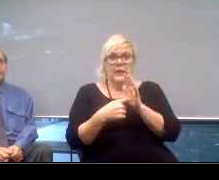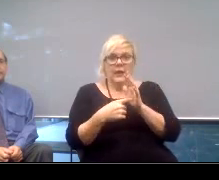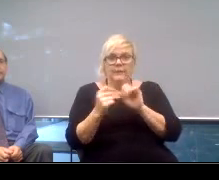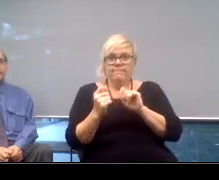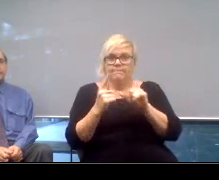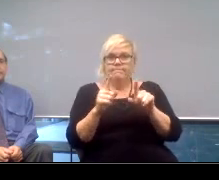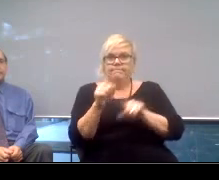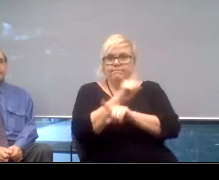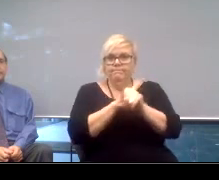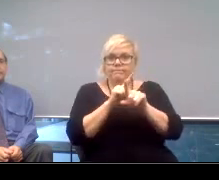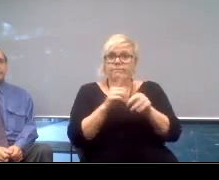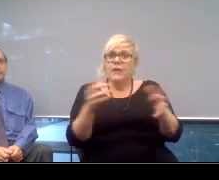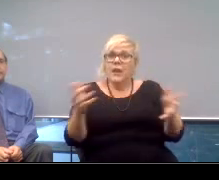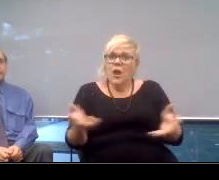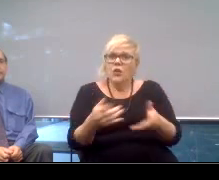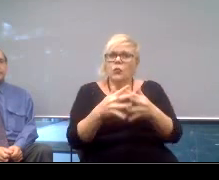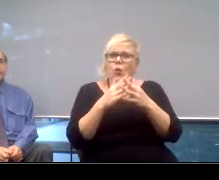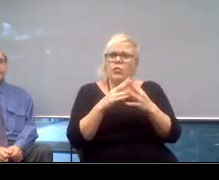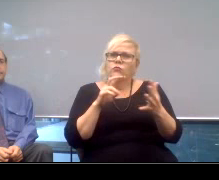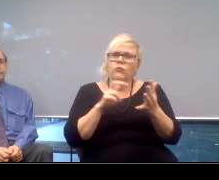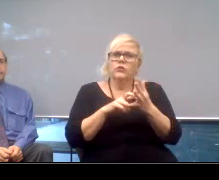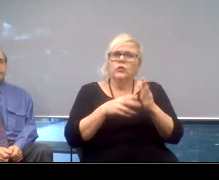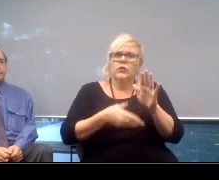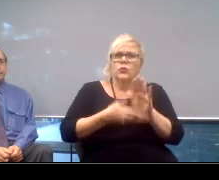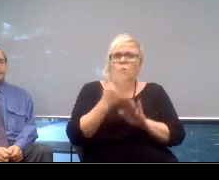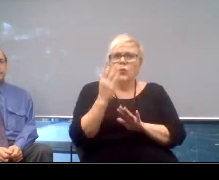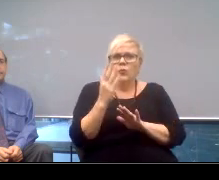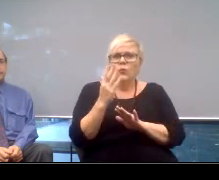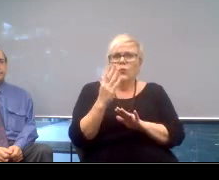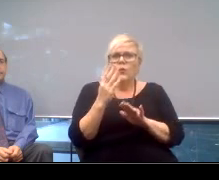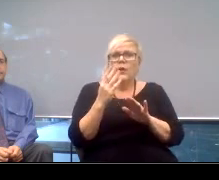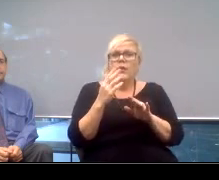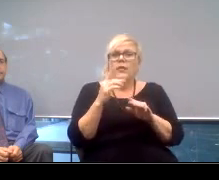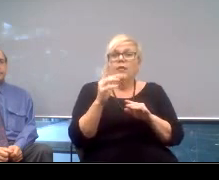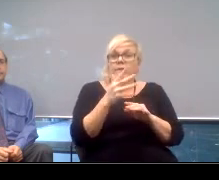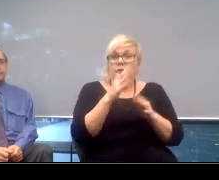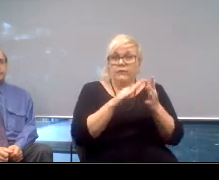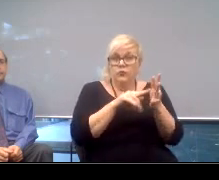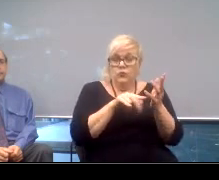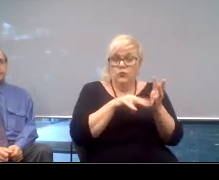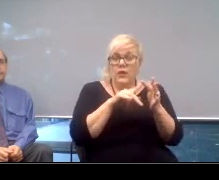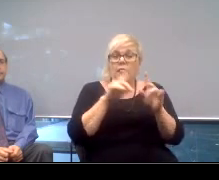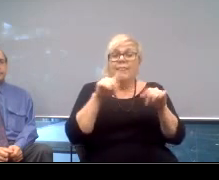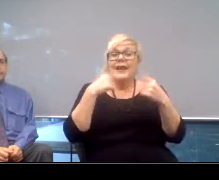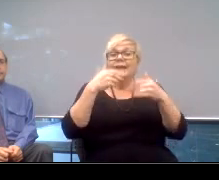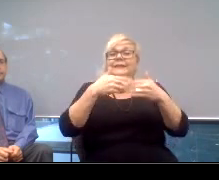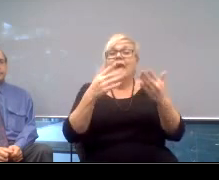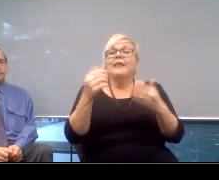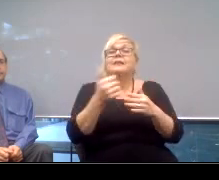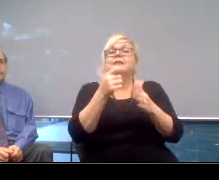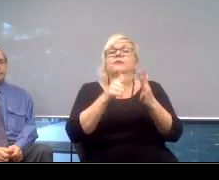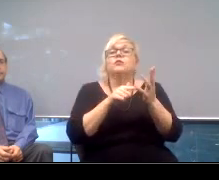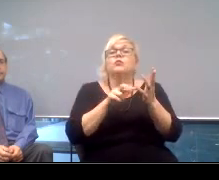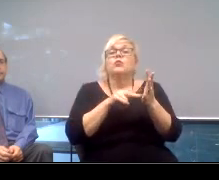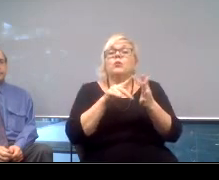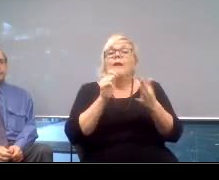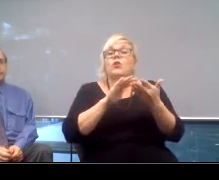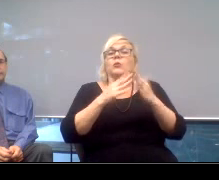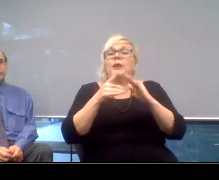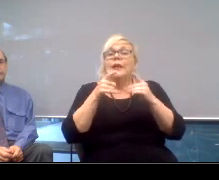to register for that. On the following day, we're holding a Community Care Business Transformation